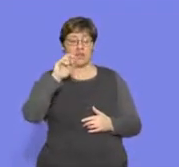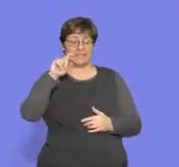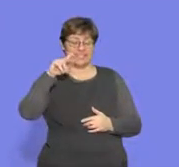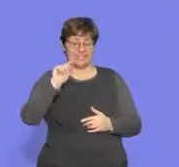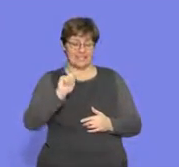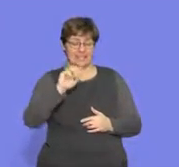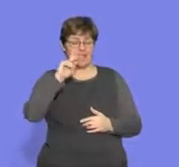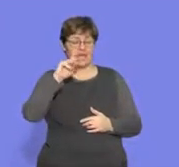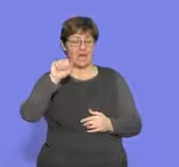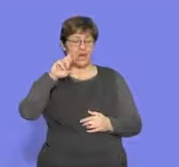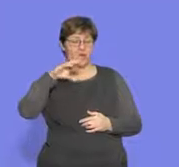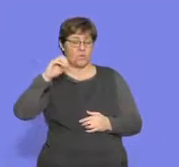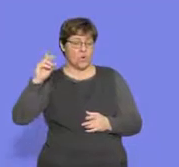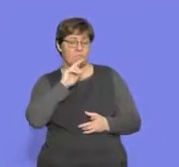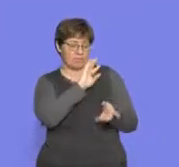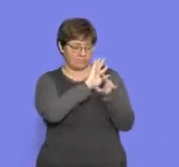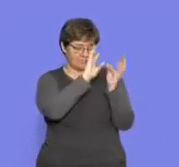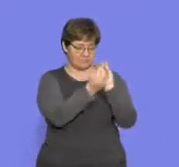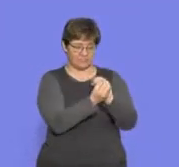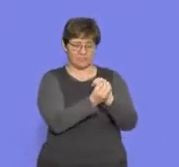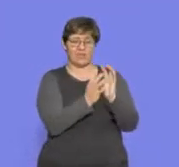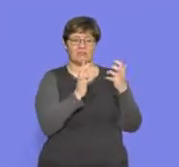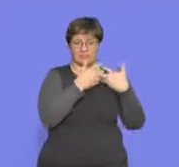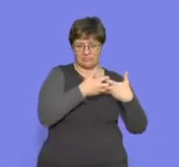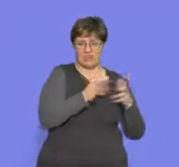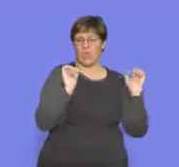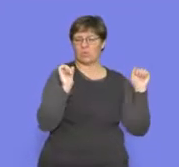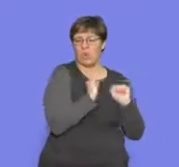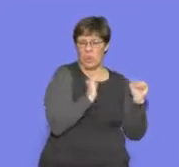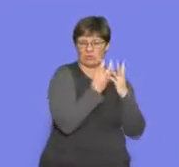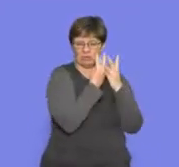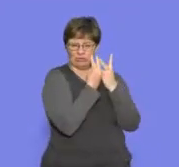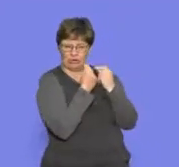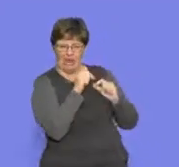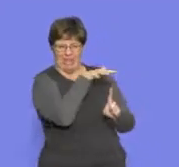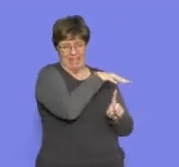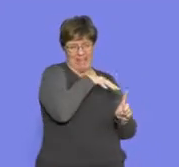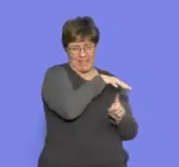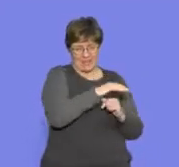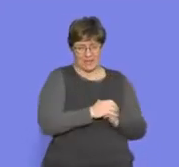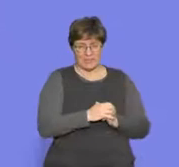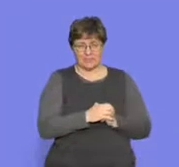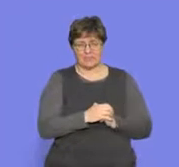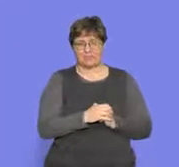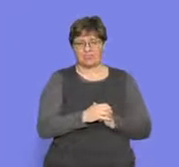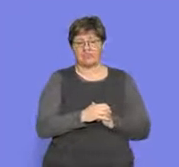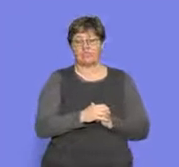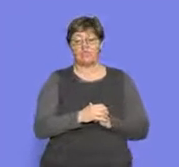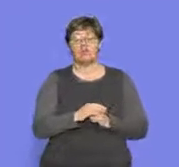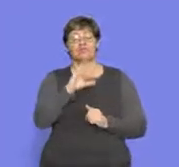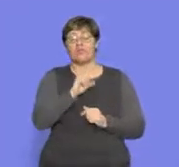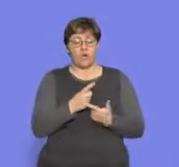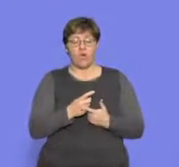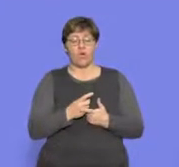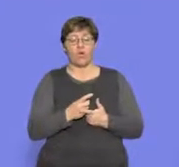these contain plants that are typically adapted to those cold conditions and dry, arid conditions. Unique to South Africa